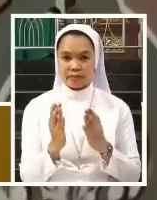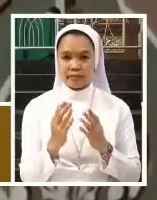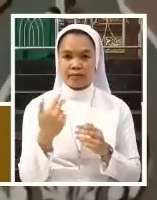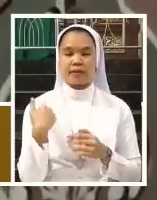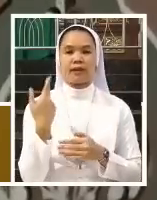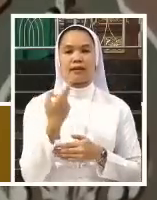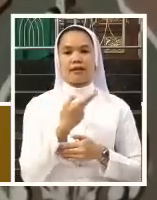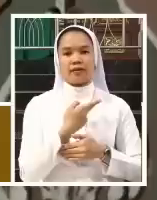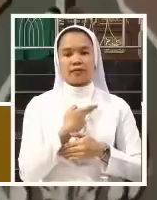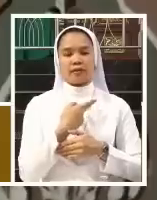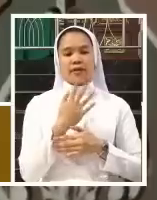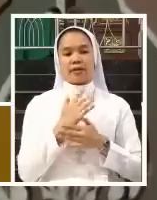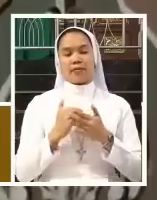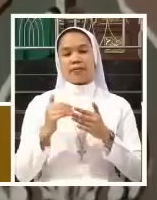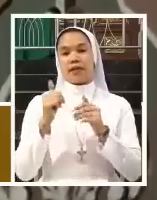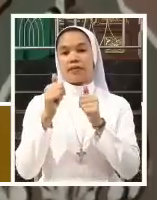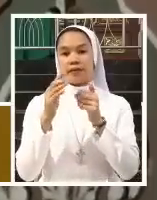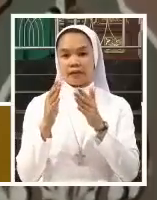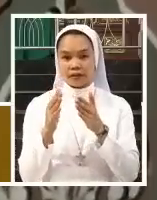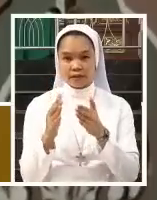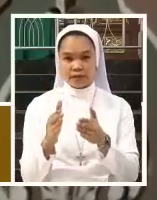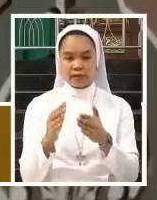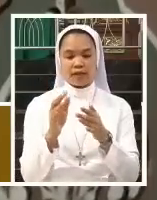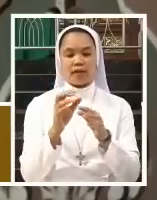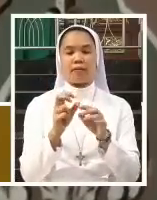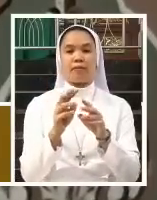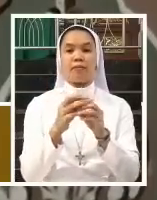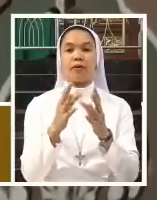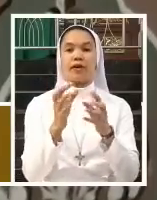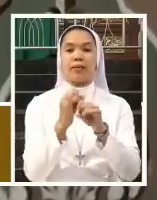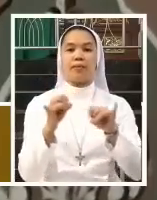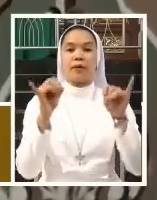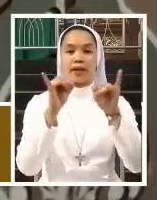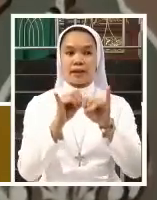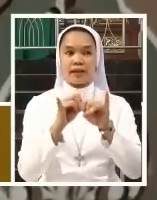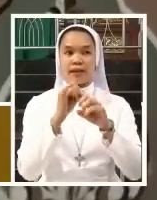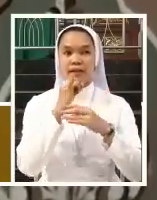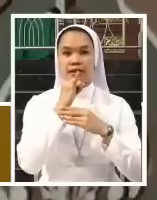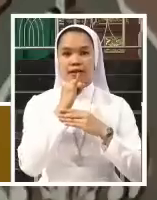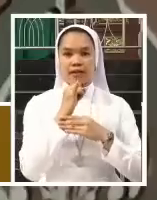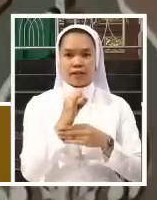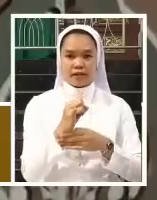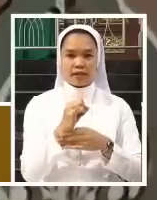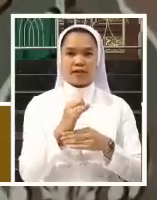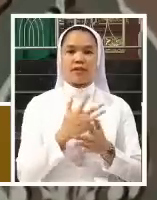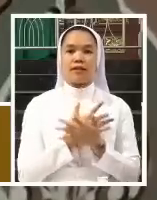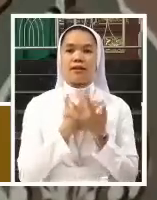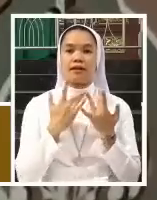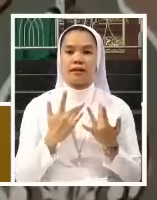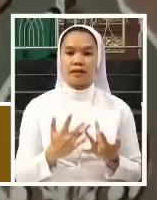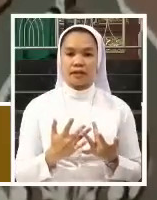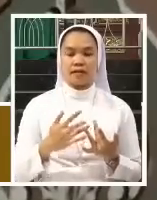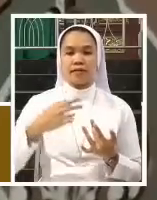being ambassadors, the more important is our heart.